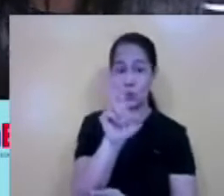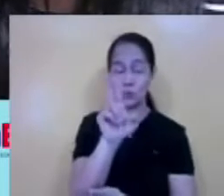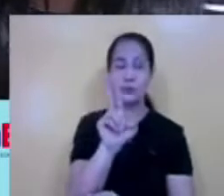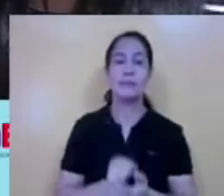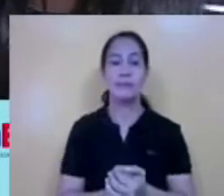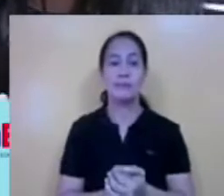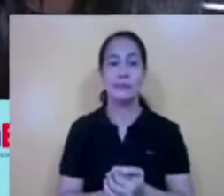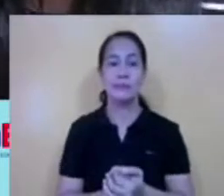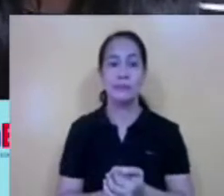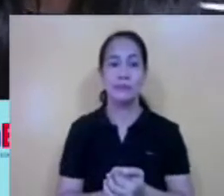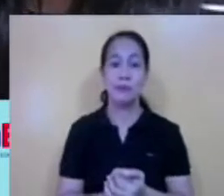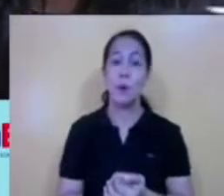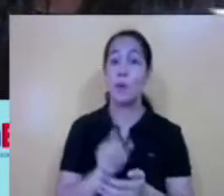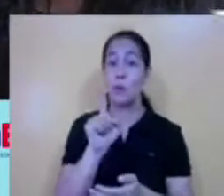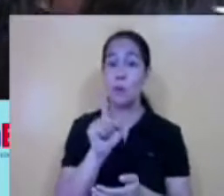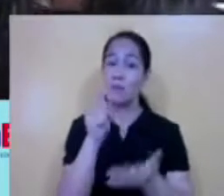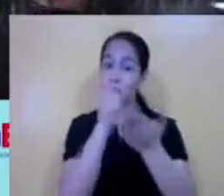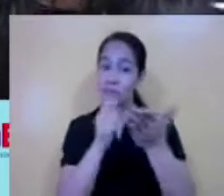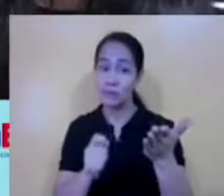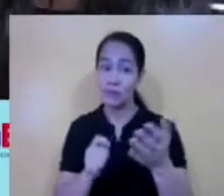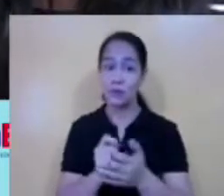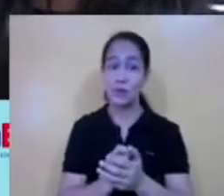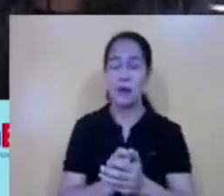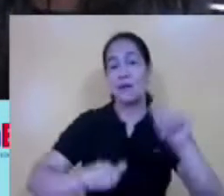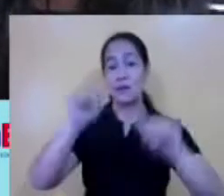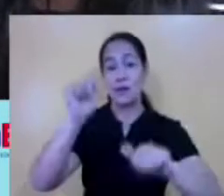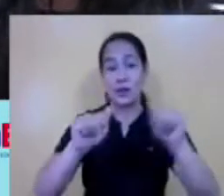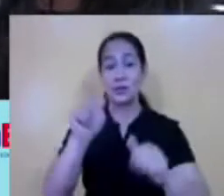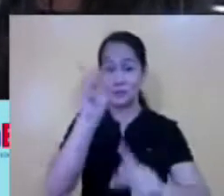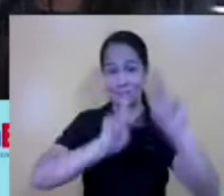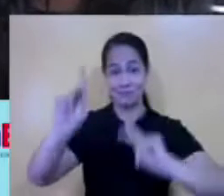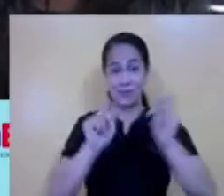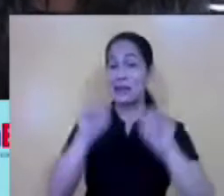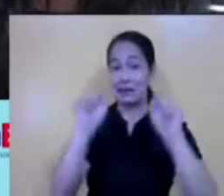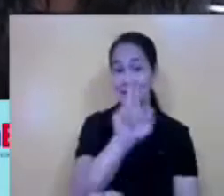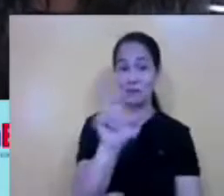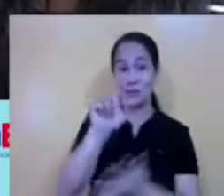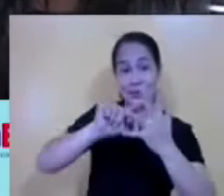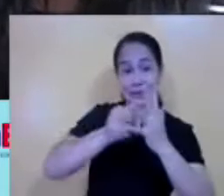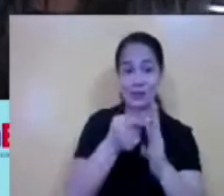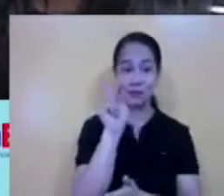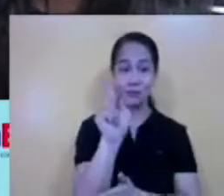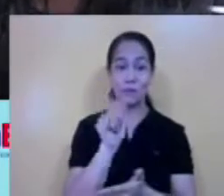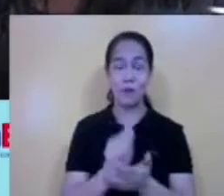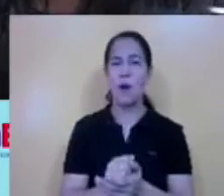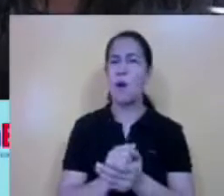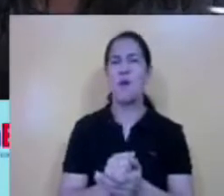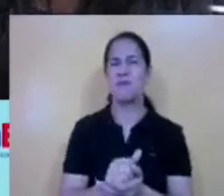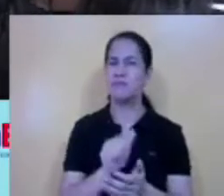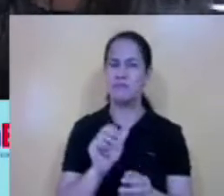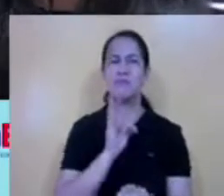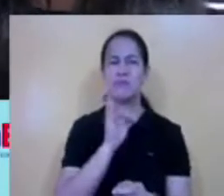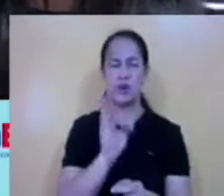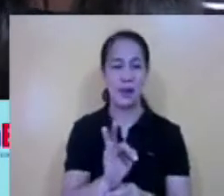the tools used to assess your performance. So it can be used as a starting point for informal purposes of